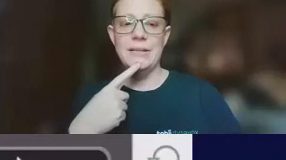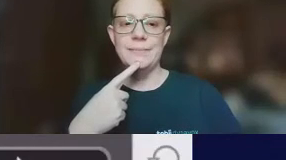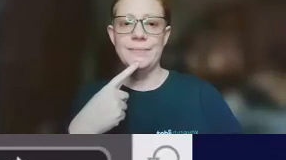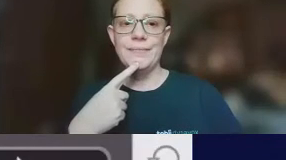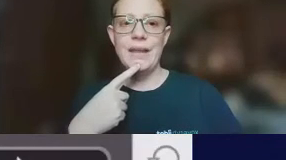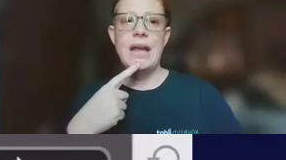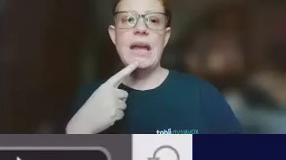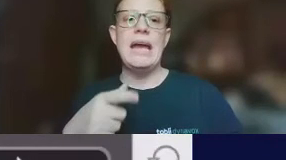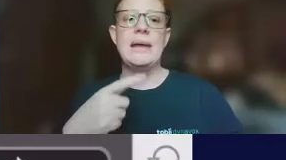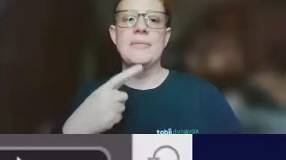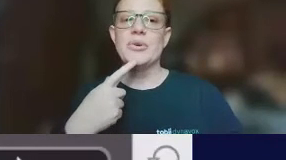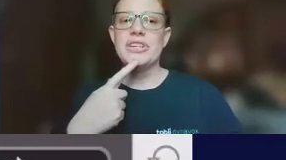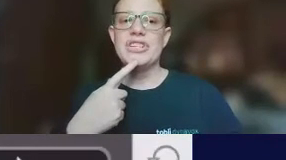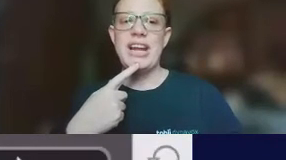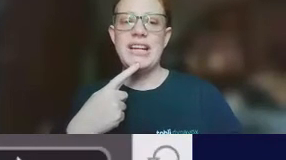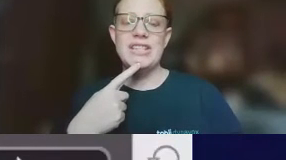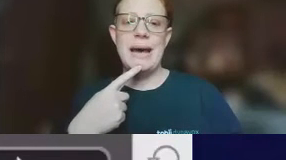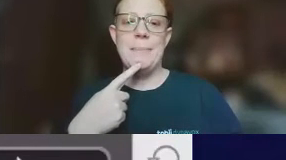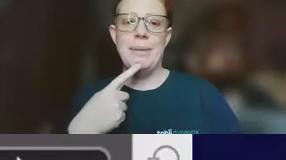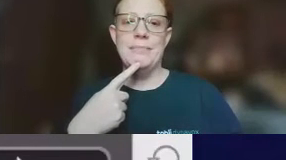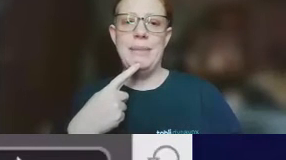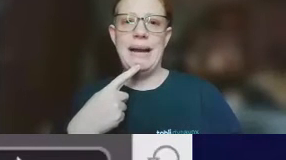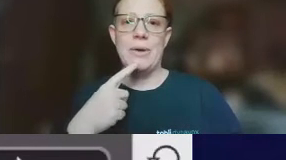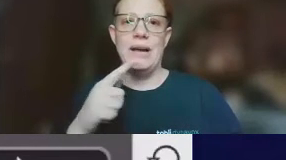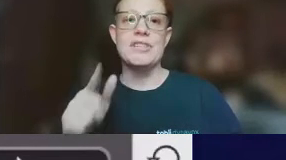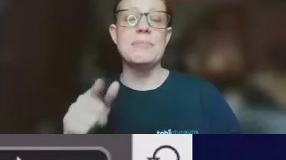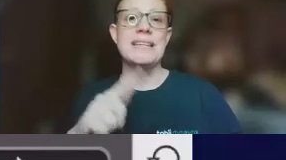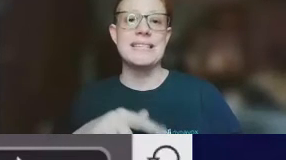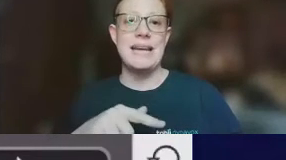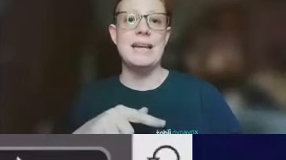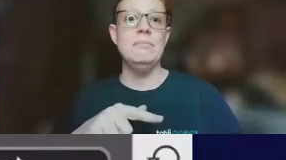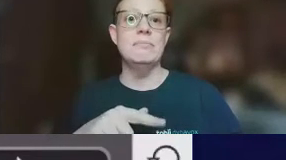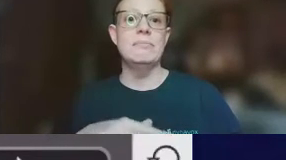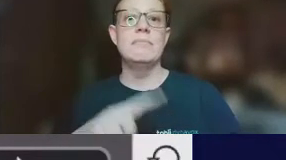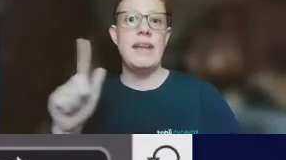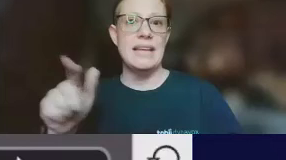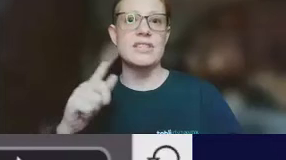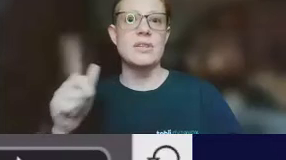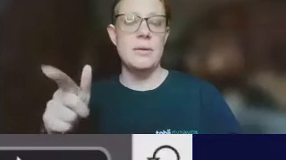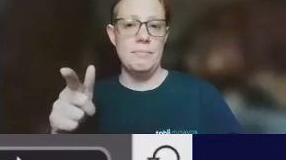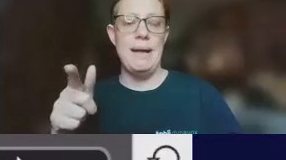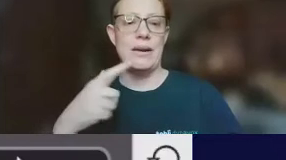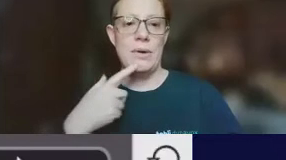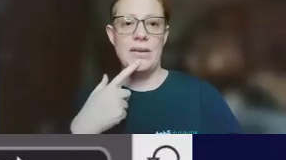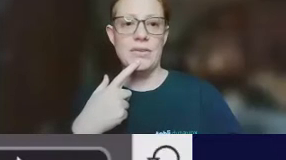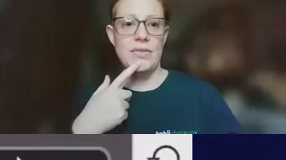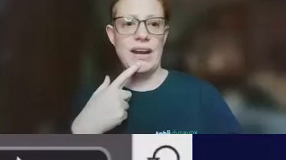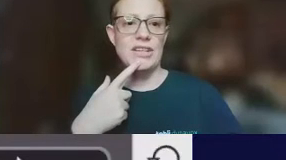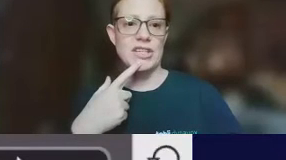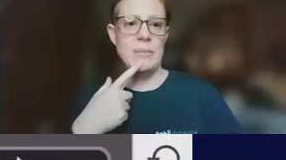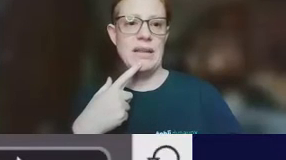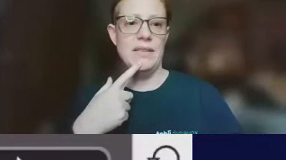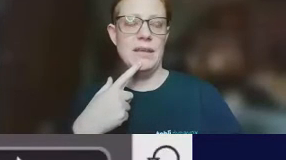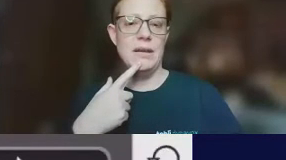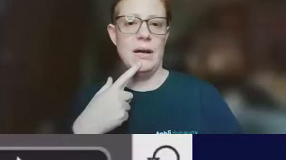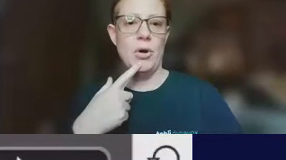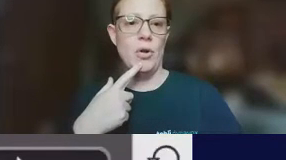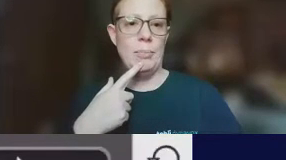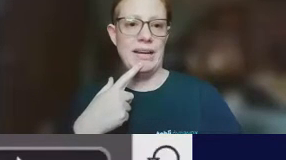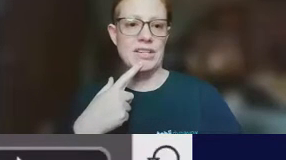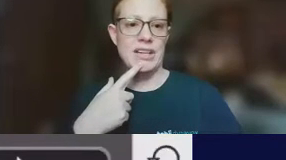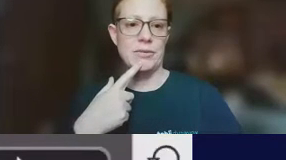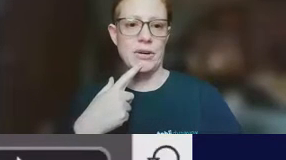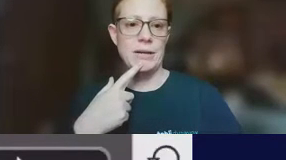style. And I'm going to change that button background to be the same as the background that I just made the